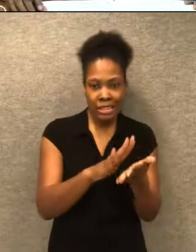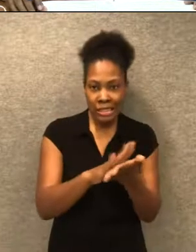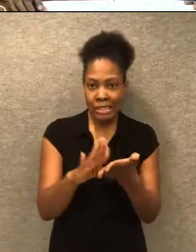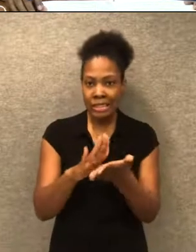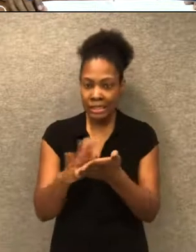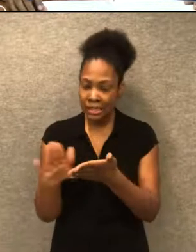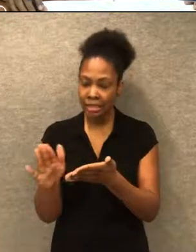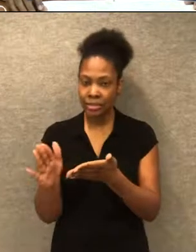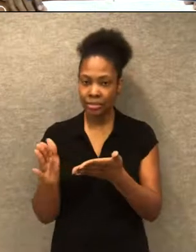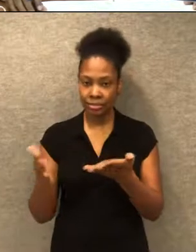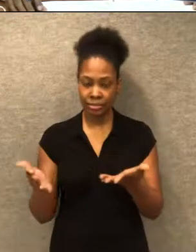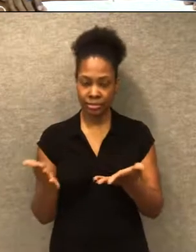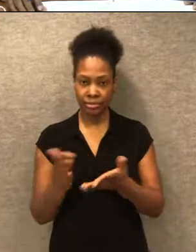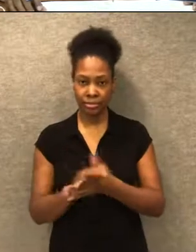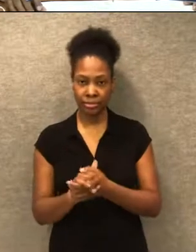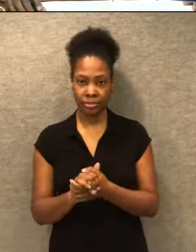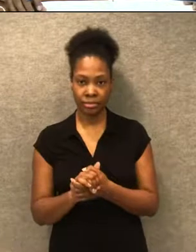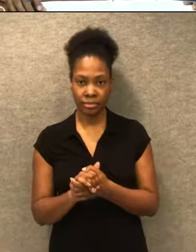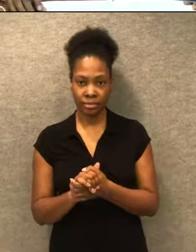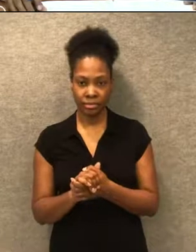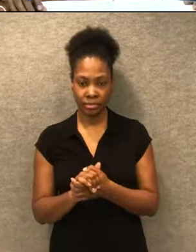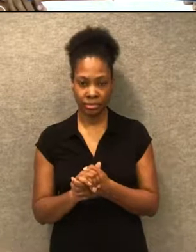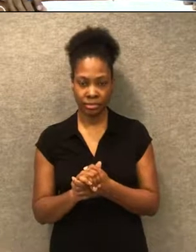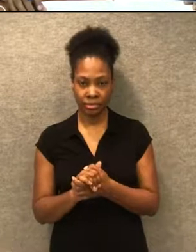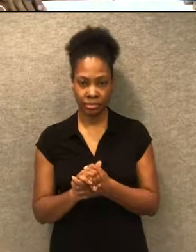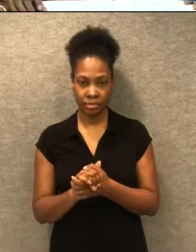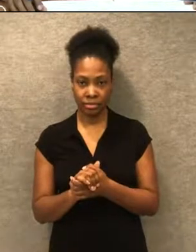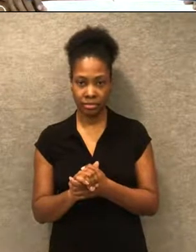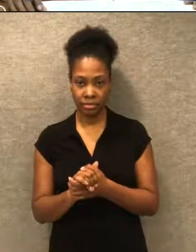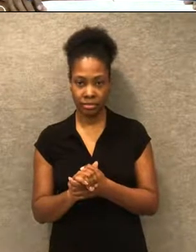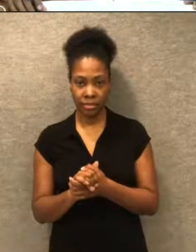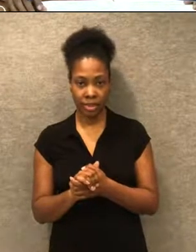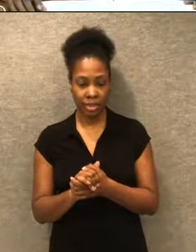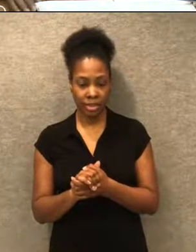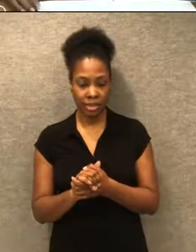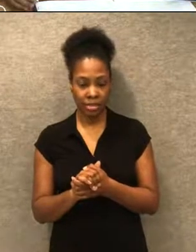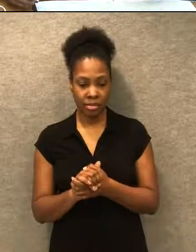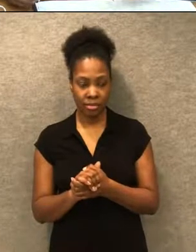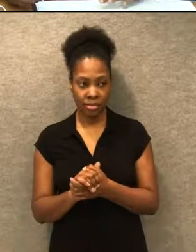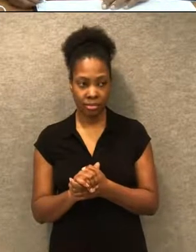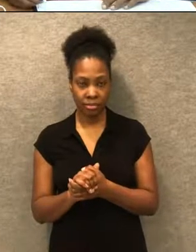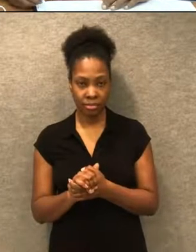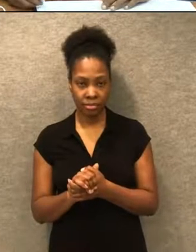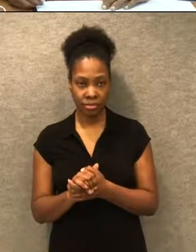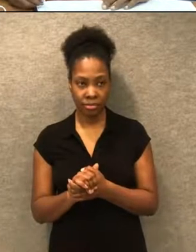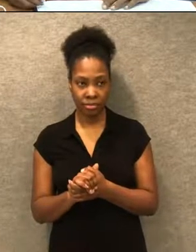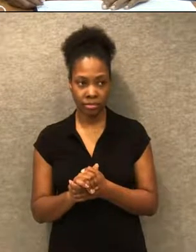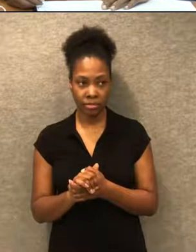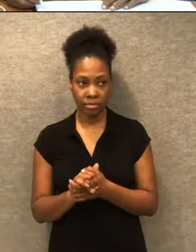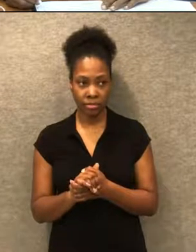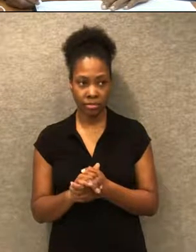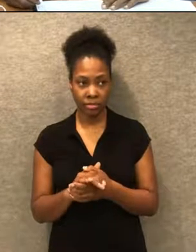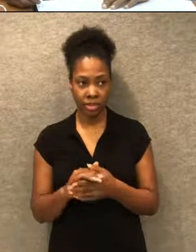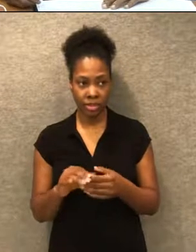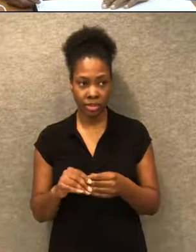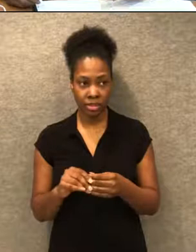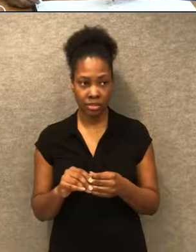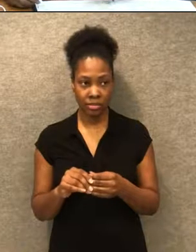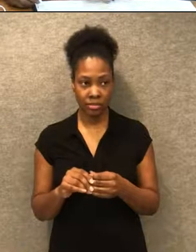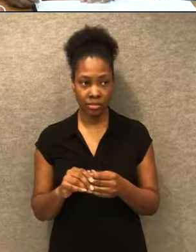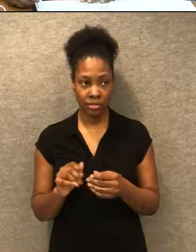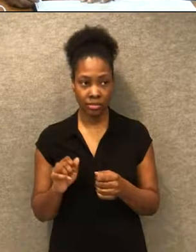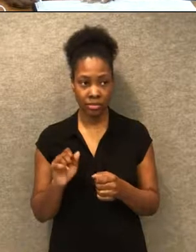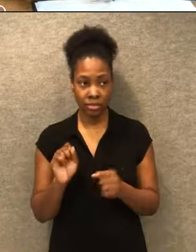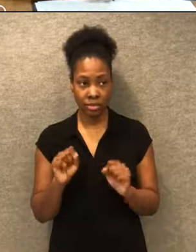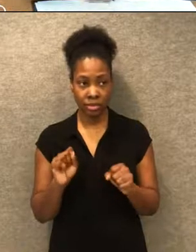down here to East Orange and everything. But they really need to check on these hairdressers and nail salons,